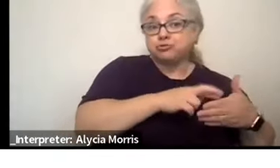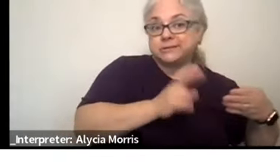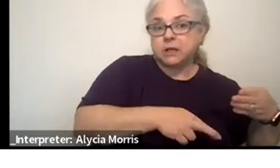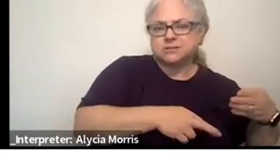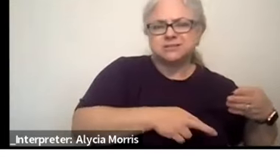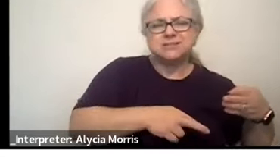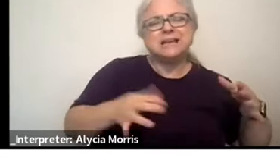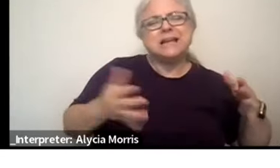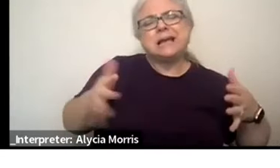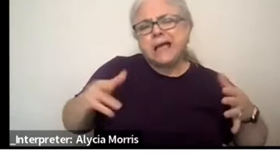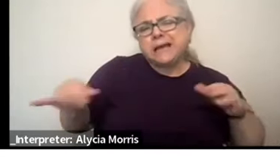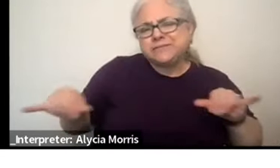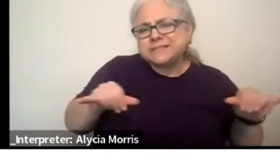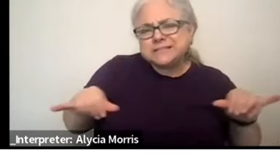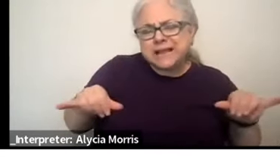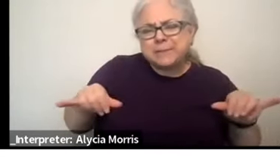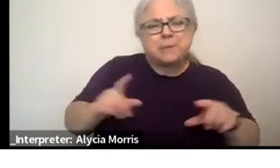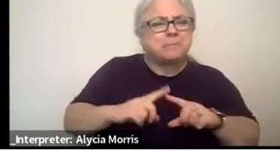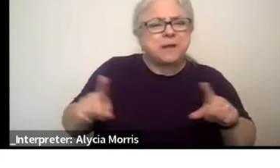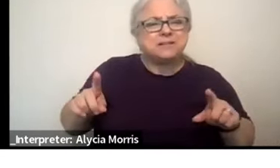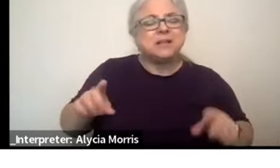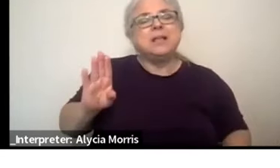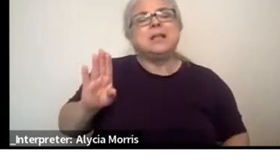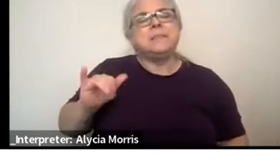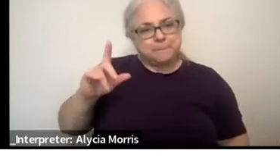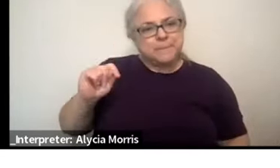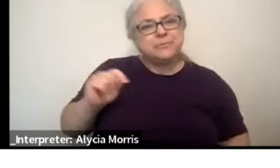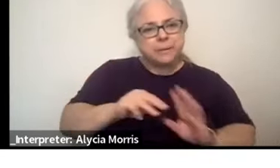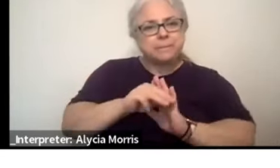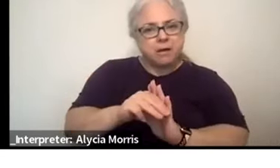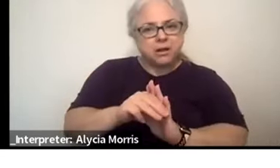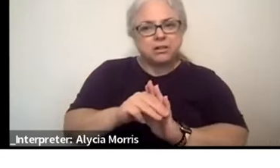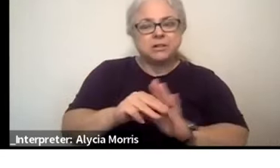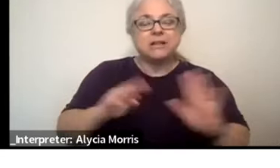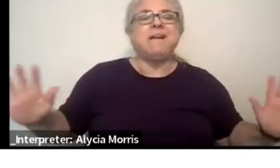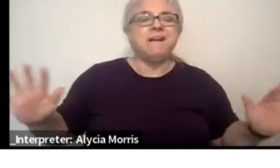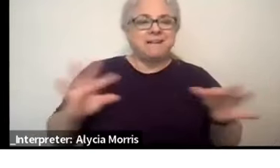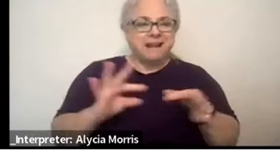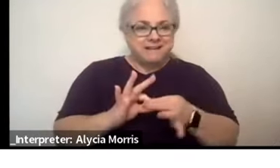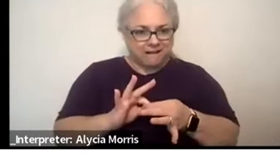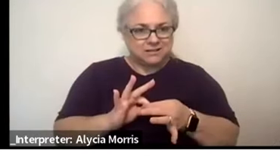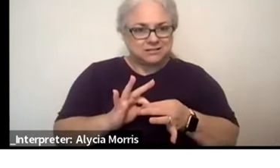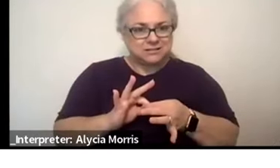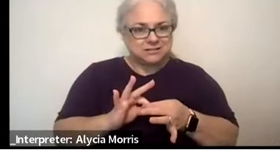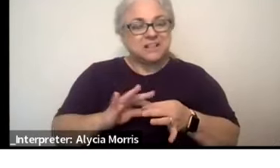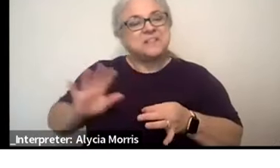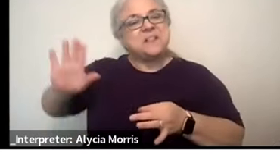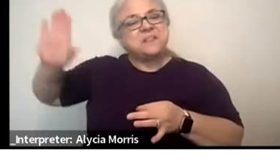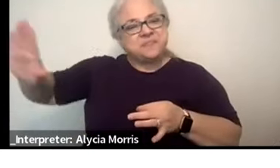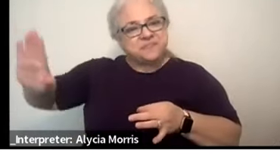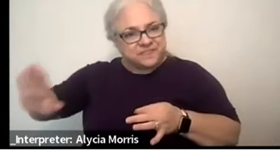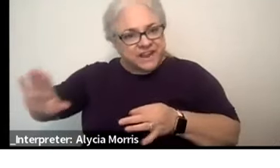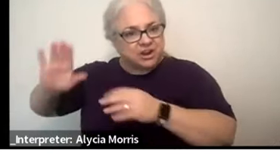same things. But part of what the BILT model does is it's the connector for the various terminologies